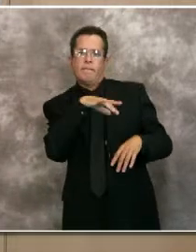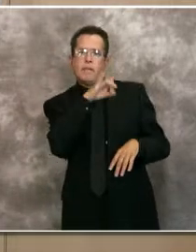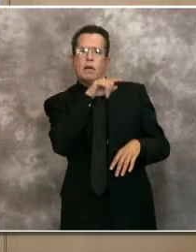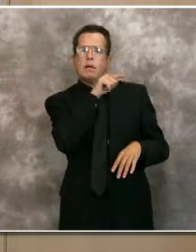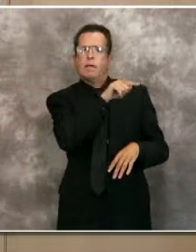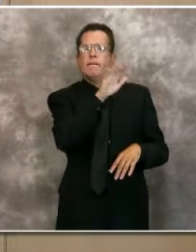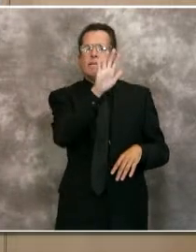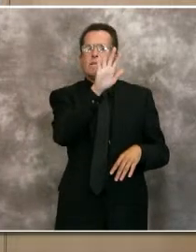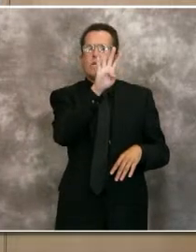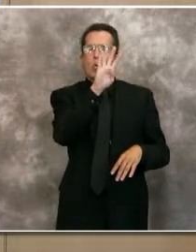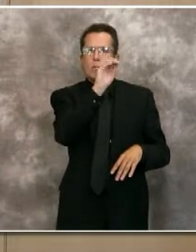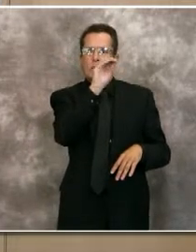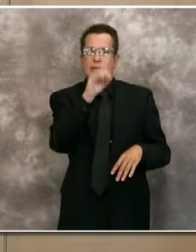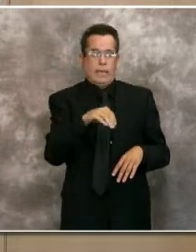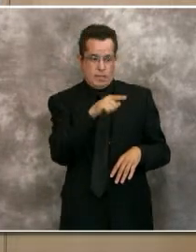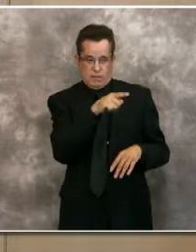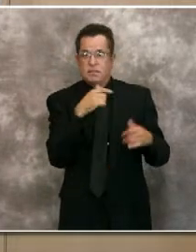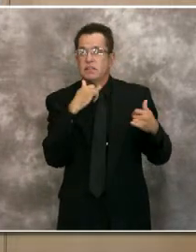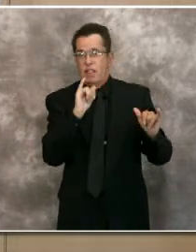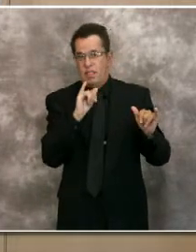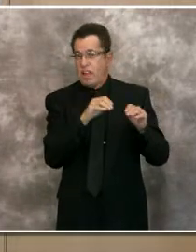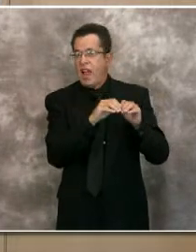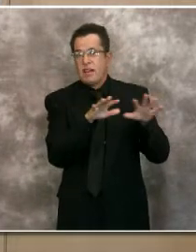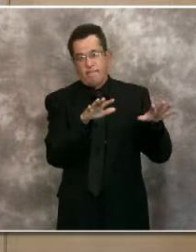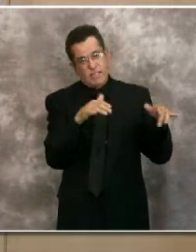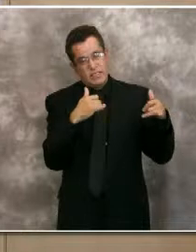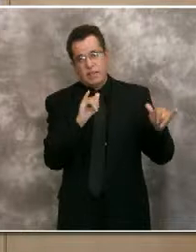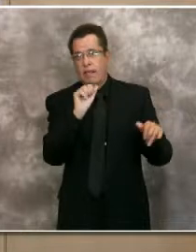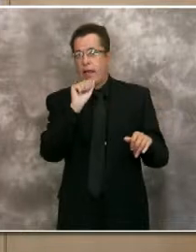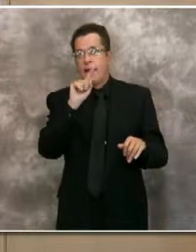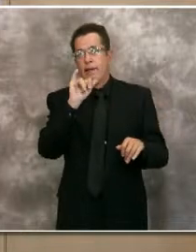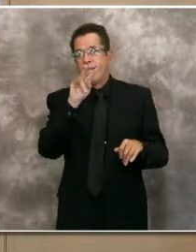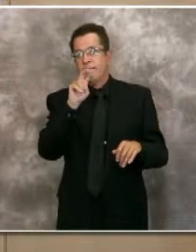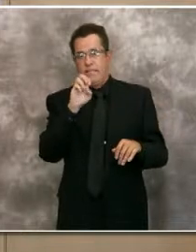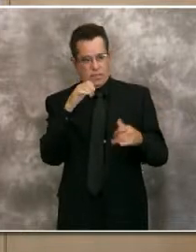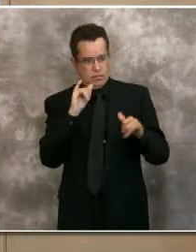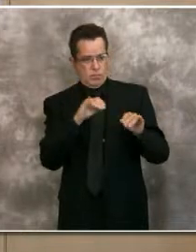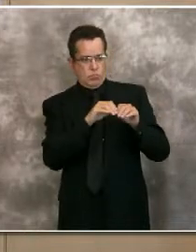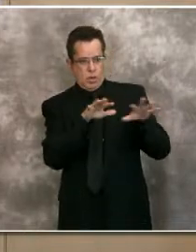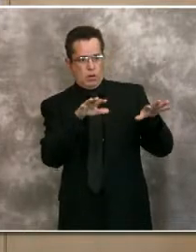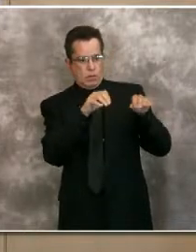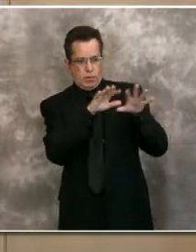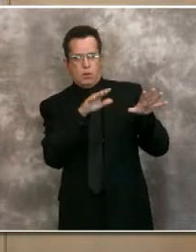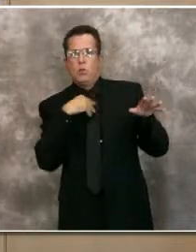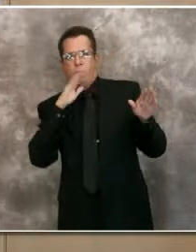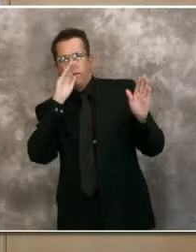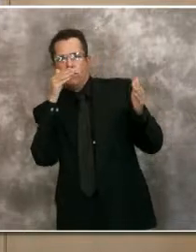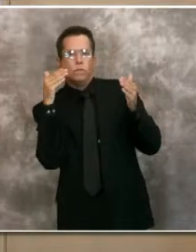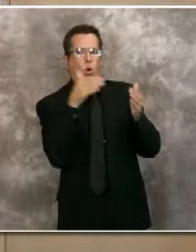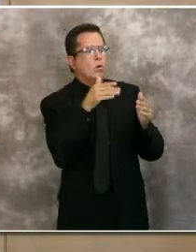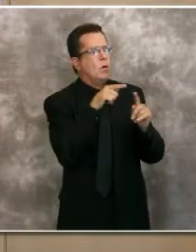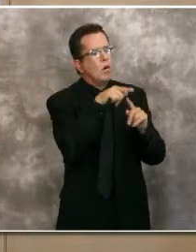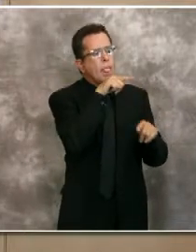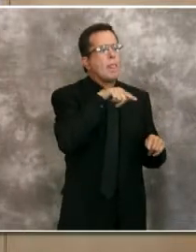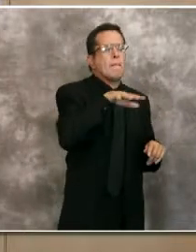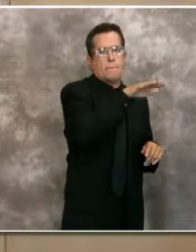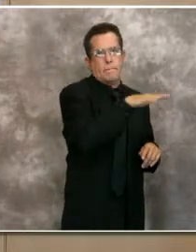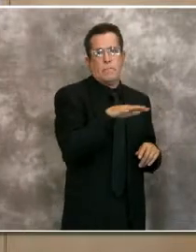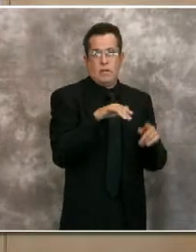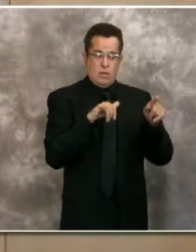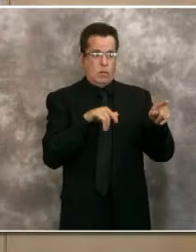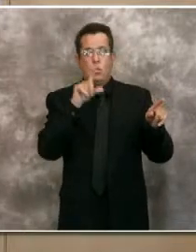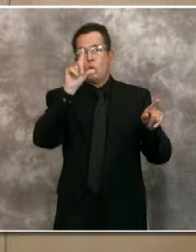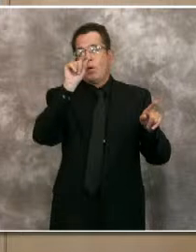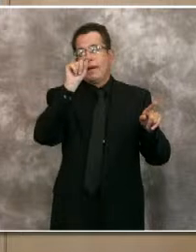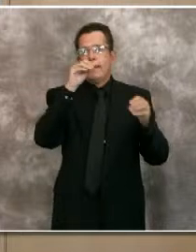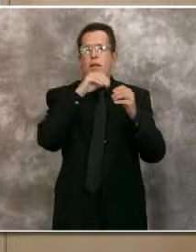or 54% are still active. And focusing on these 56 active outbreaks, 20 of these